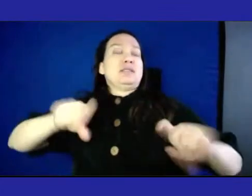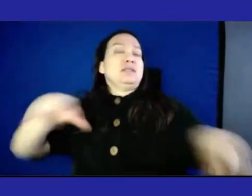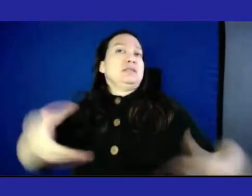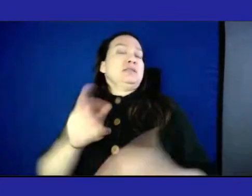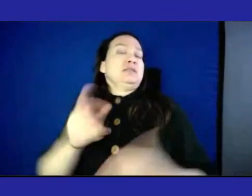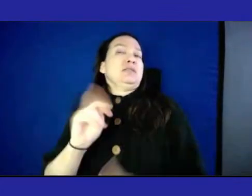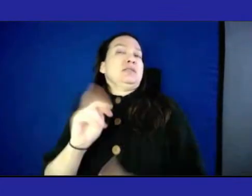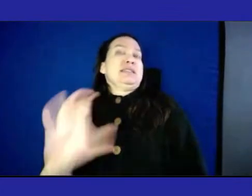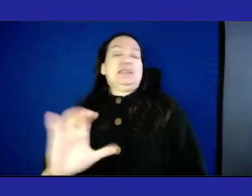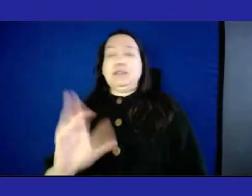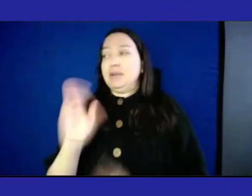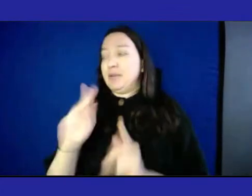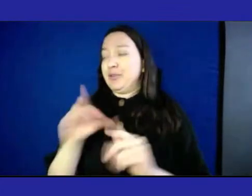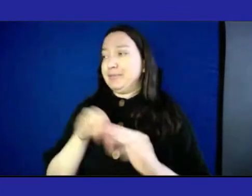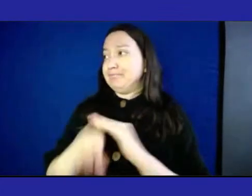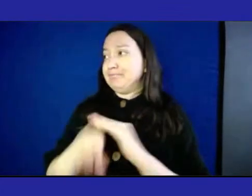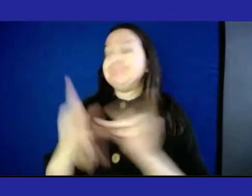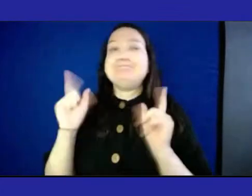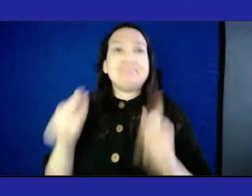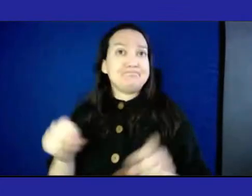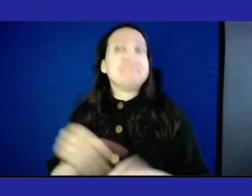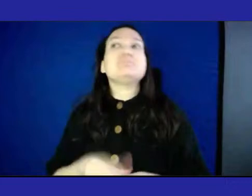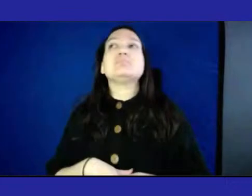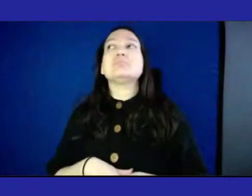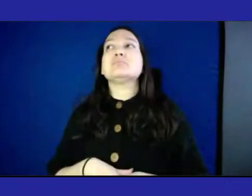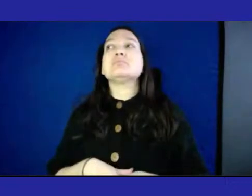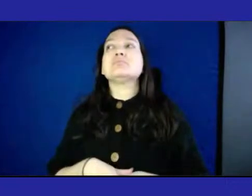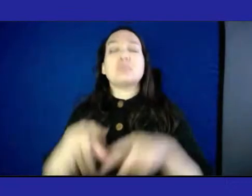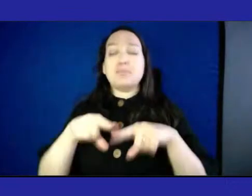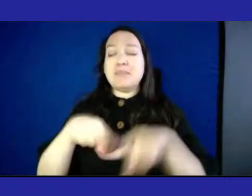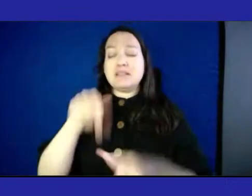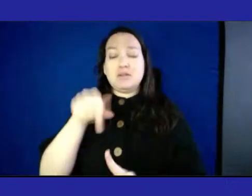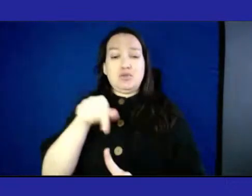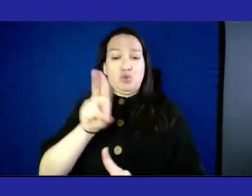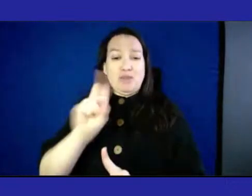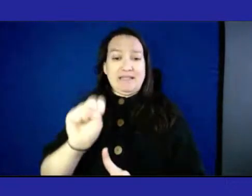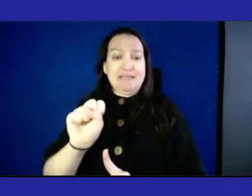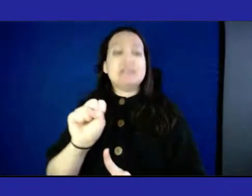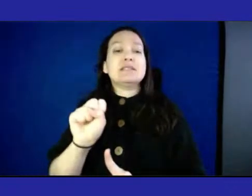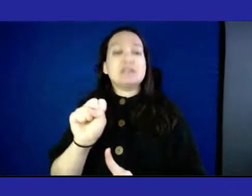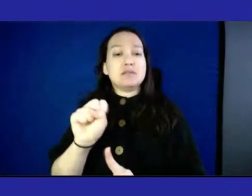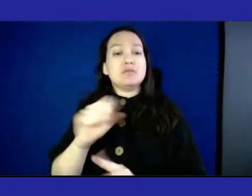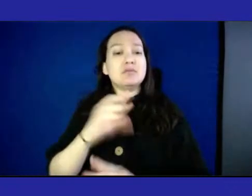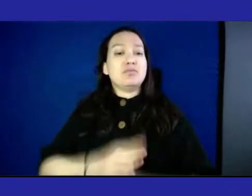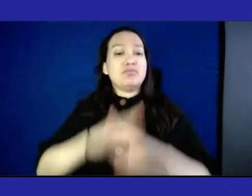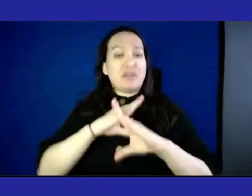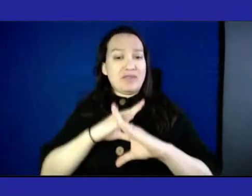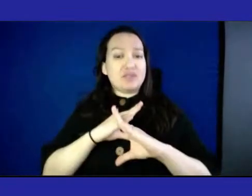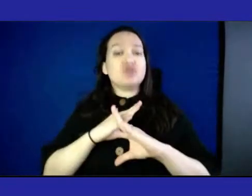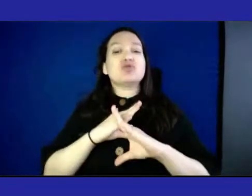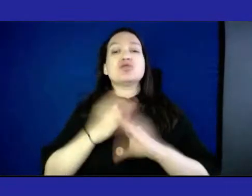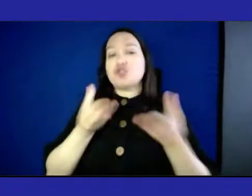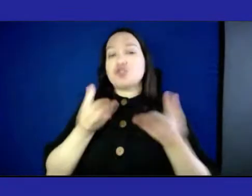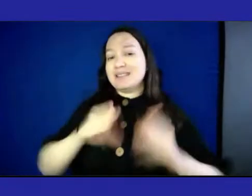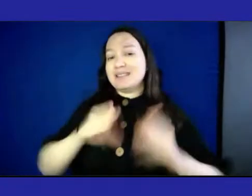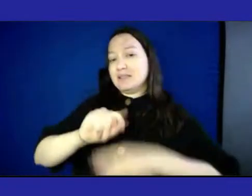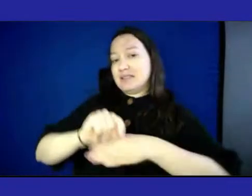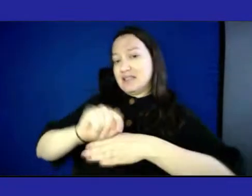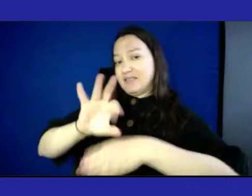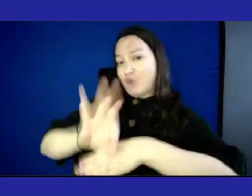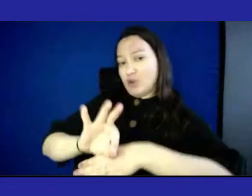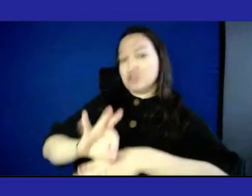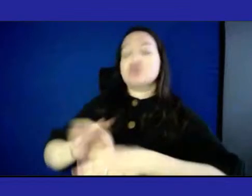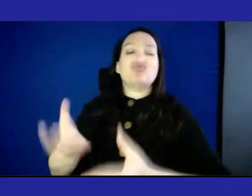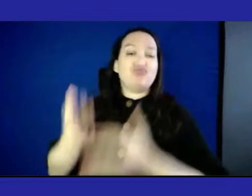those that are eligible. So this is based on the United States Preventative and Services Task Force recommendation for lung